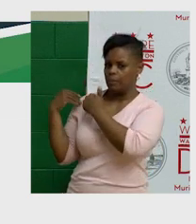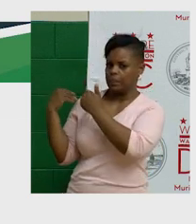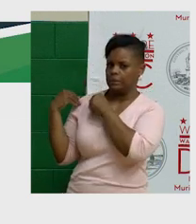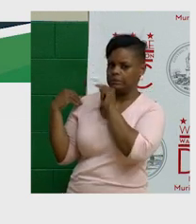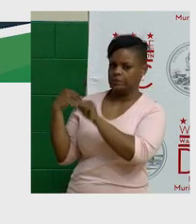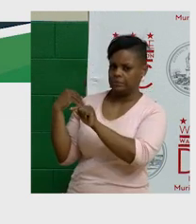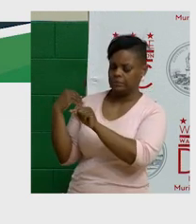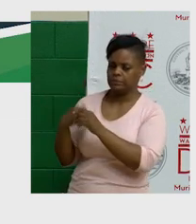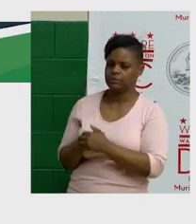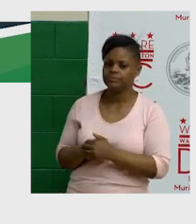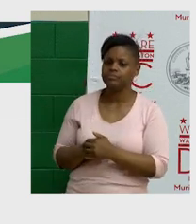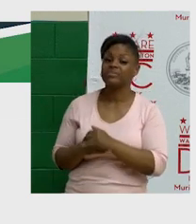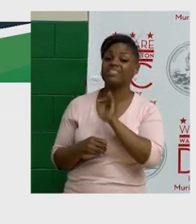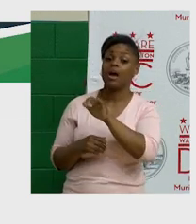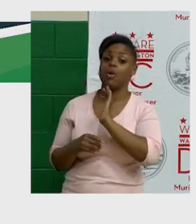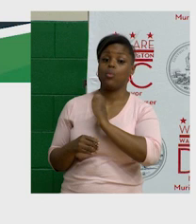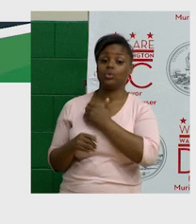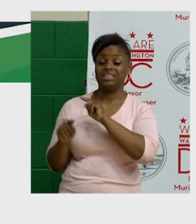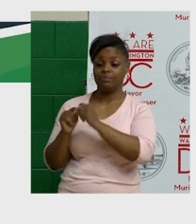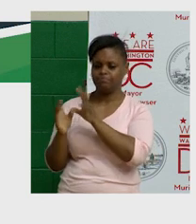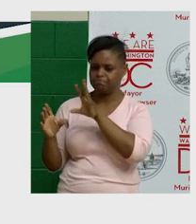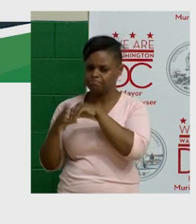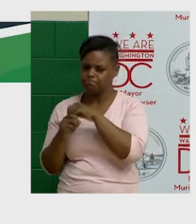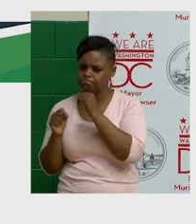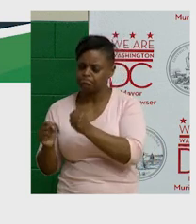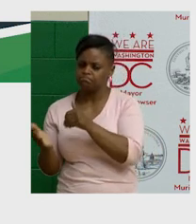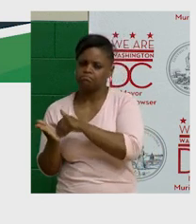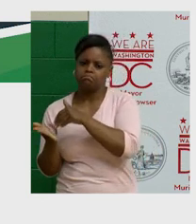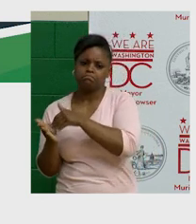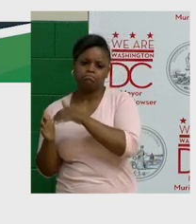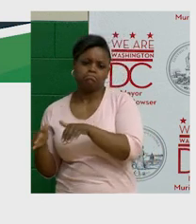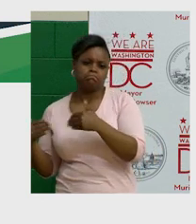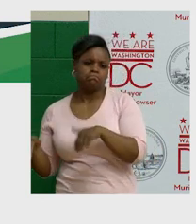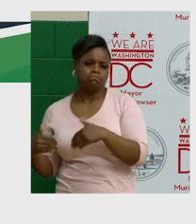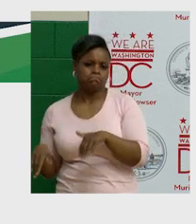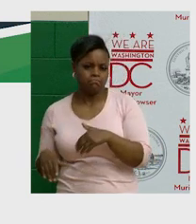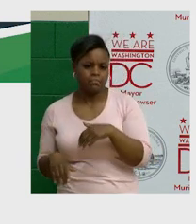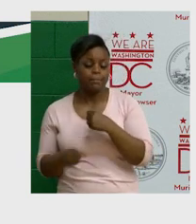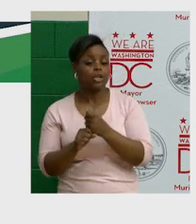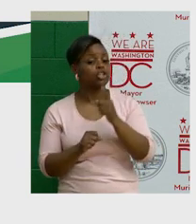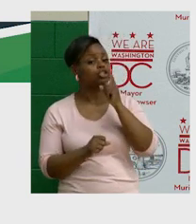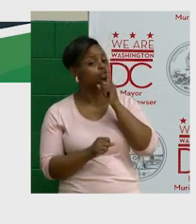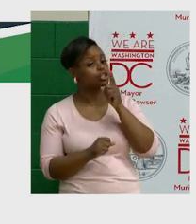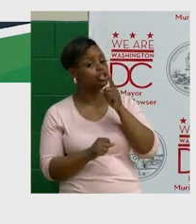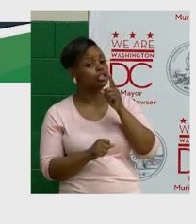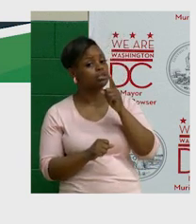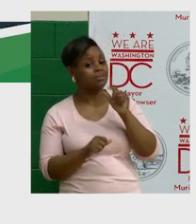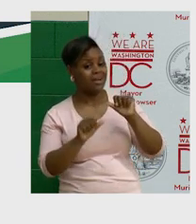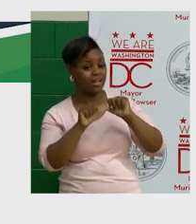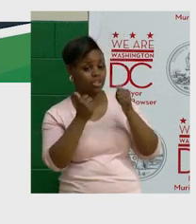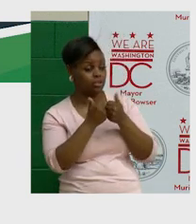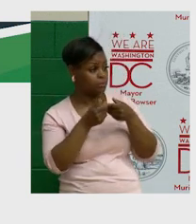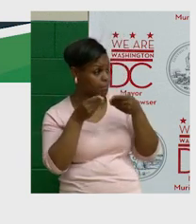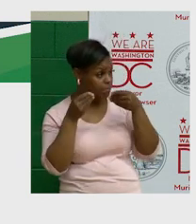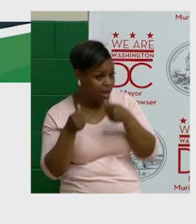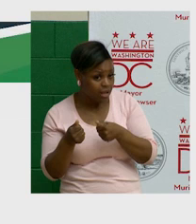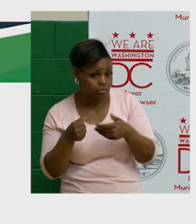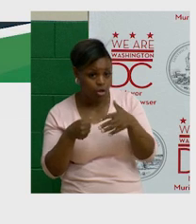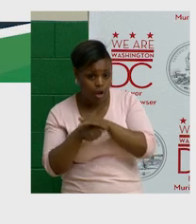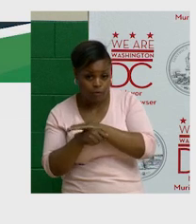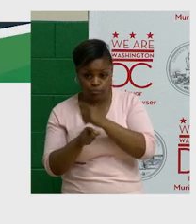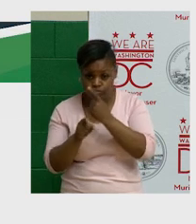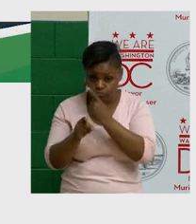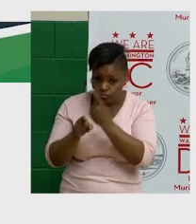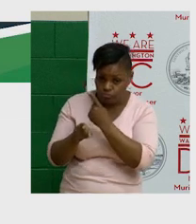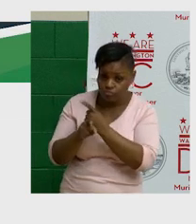back into play, where we try to make sure that agencies are spending to their budget, making sure they're delivering the programs and services